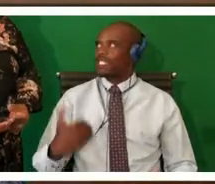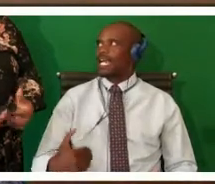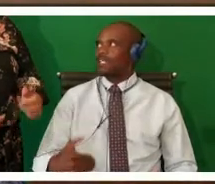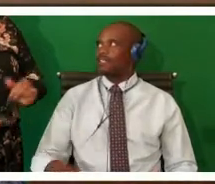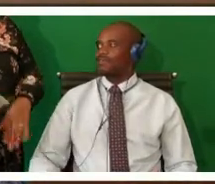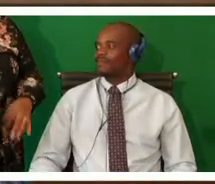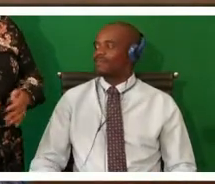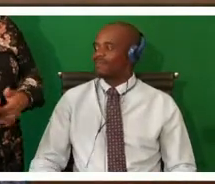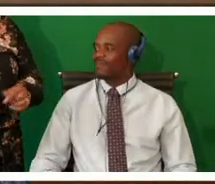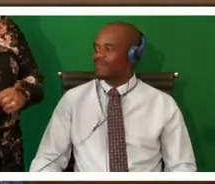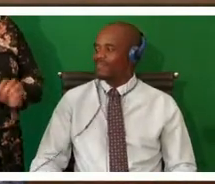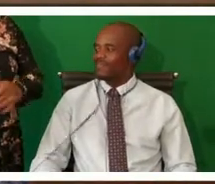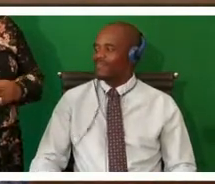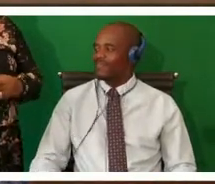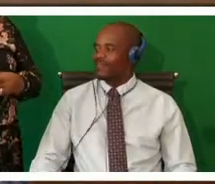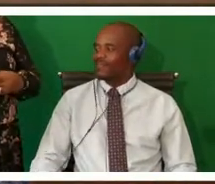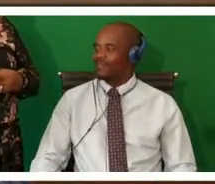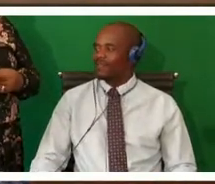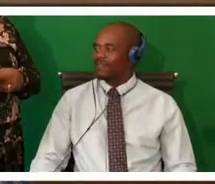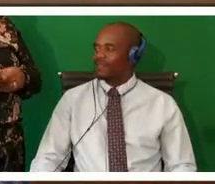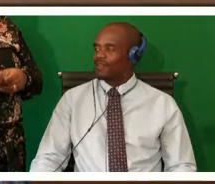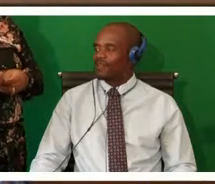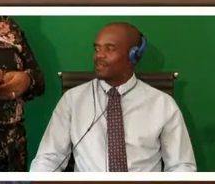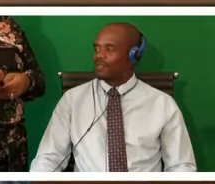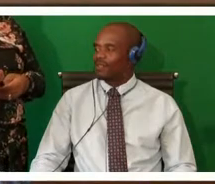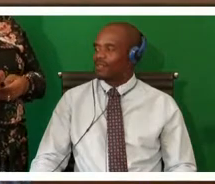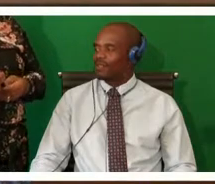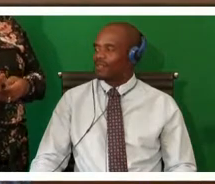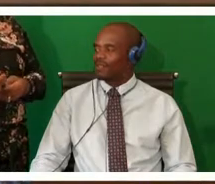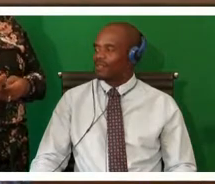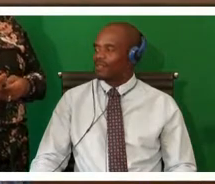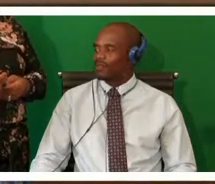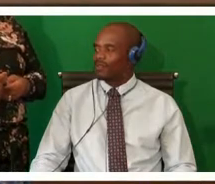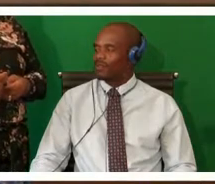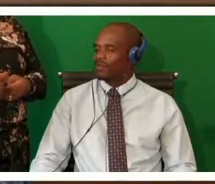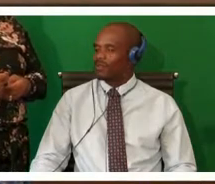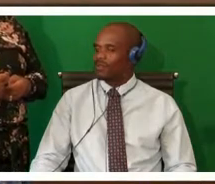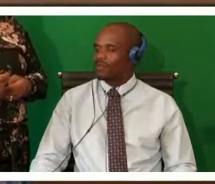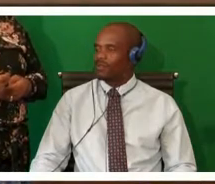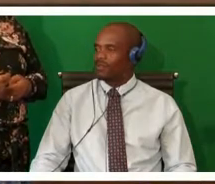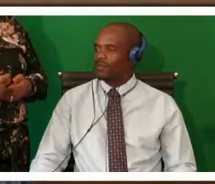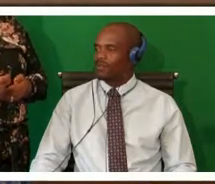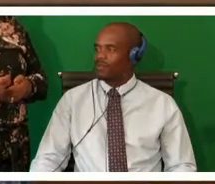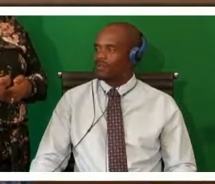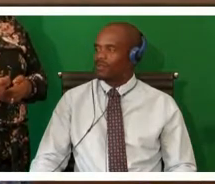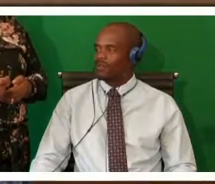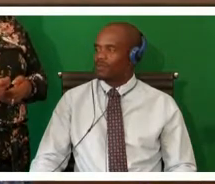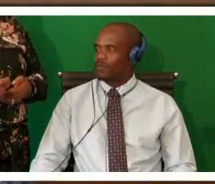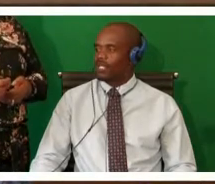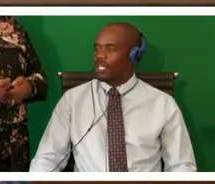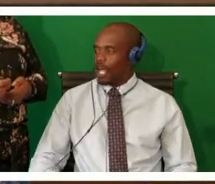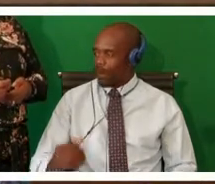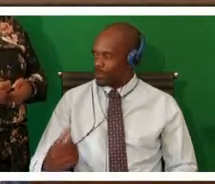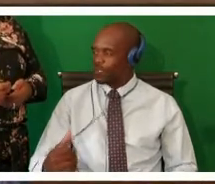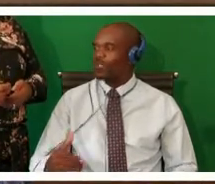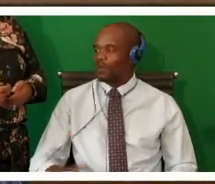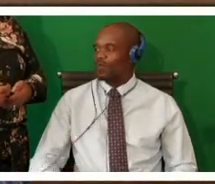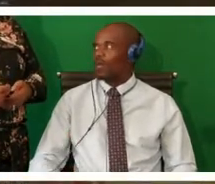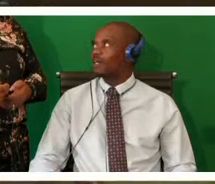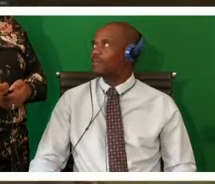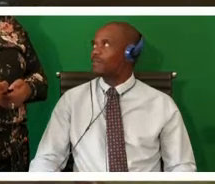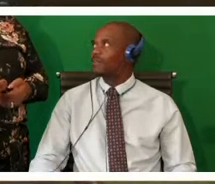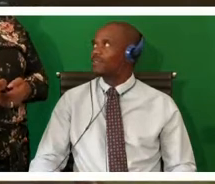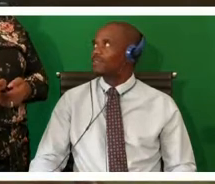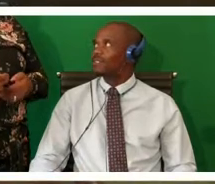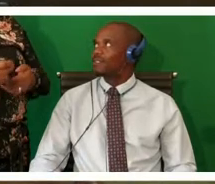ho benefita tsheleteng ena e tliswang ke mo president hore re fe batho ba bo rona mosebetsi. Ha